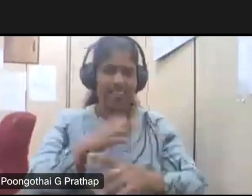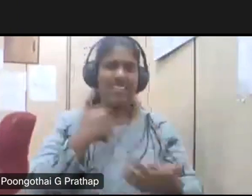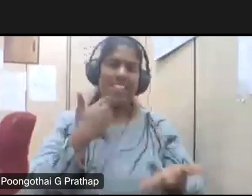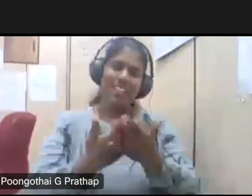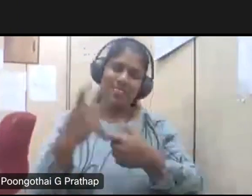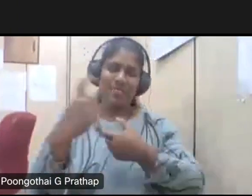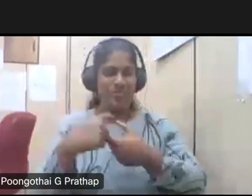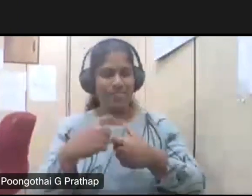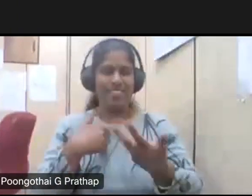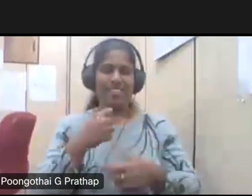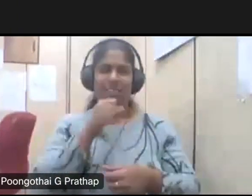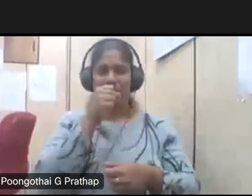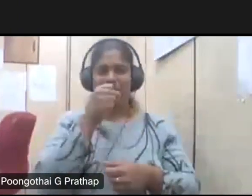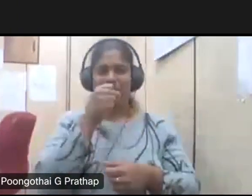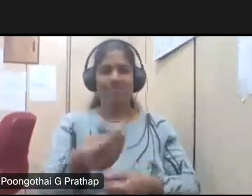to you, sir.